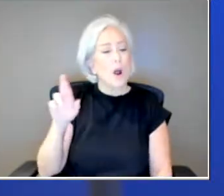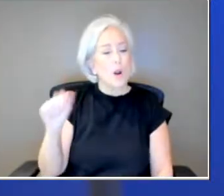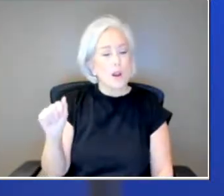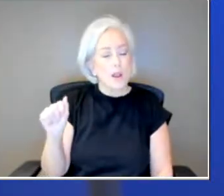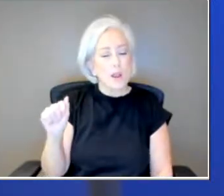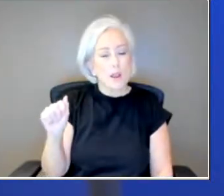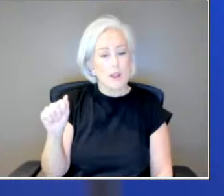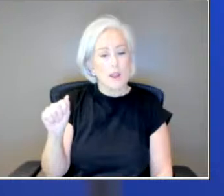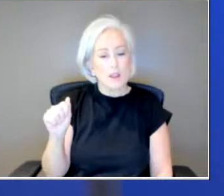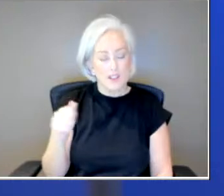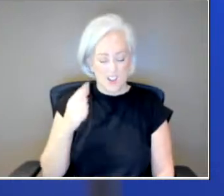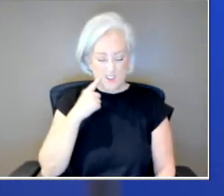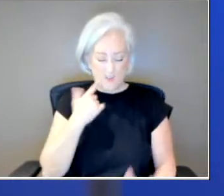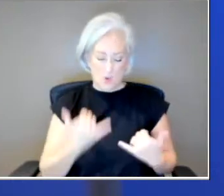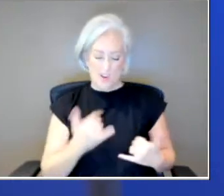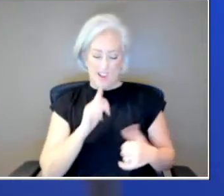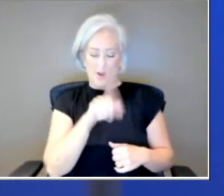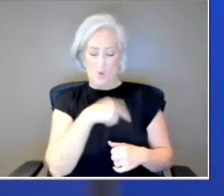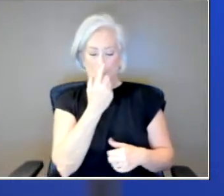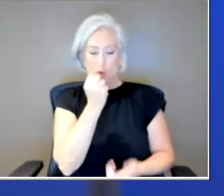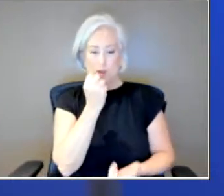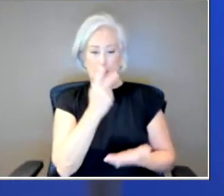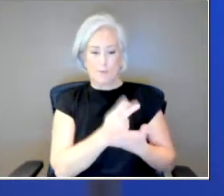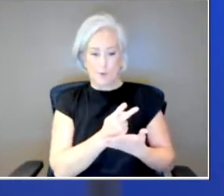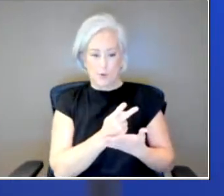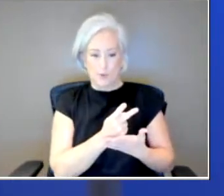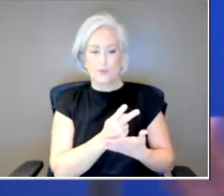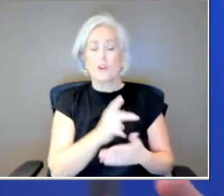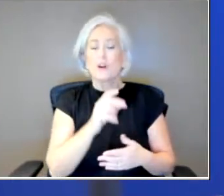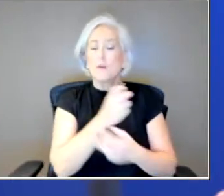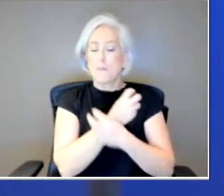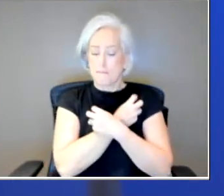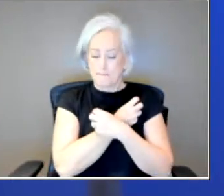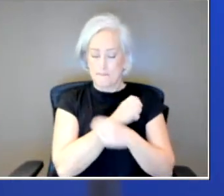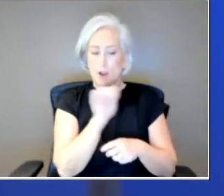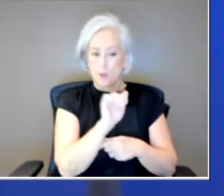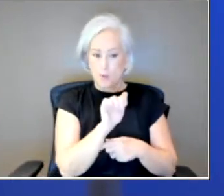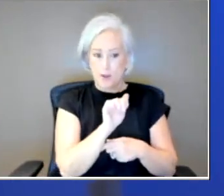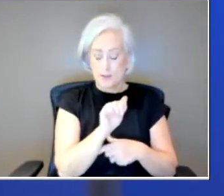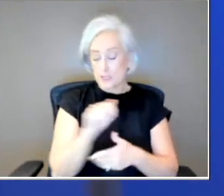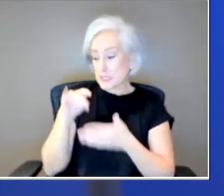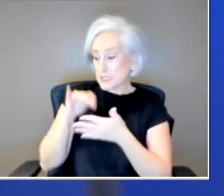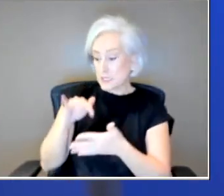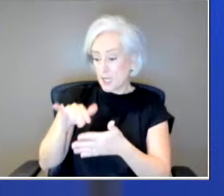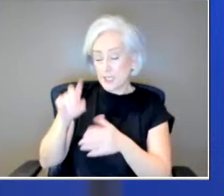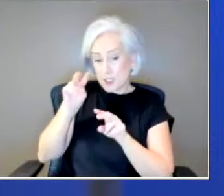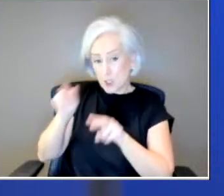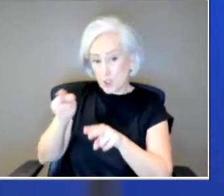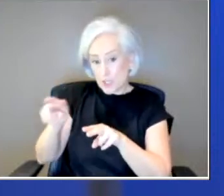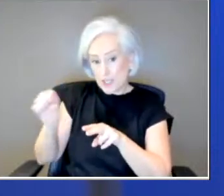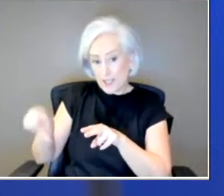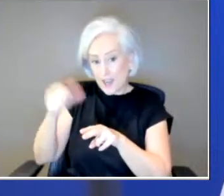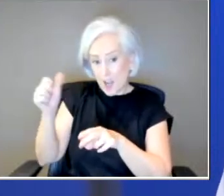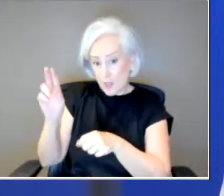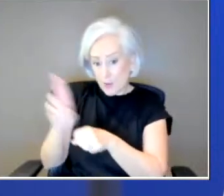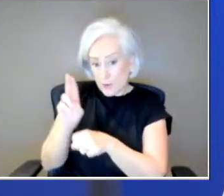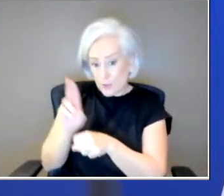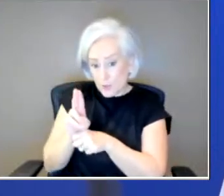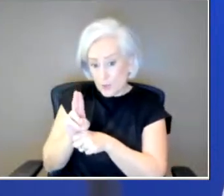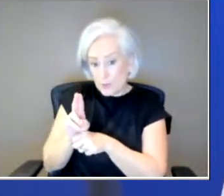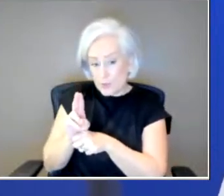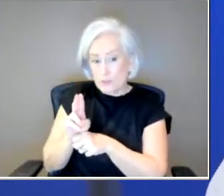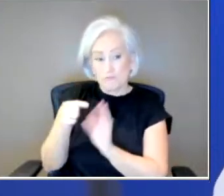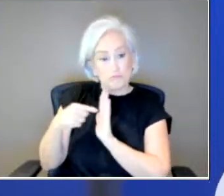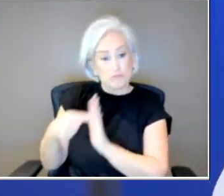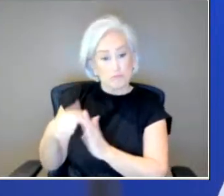now this is only approved for osteoarthritis. There are studies that are looking at other uses for this because it has shown good results, but right now we can't offer it for